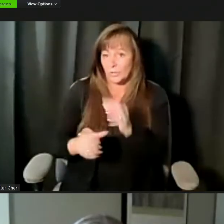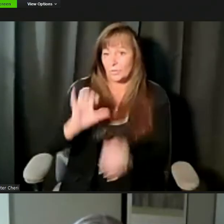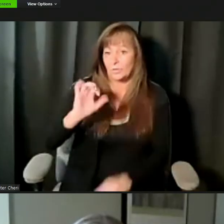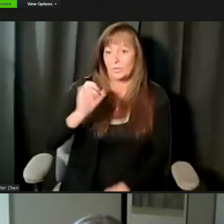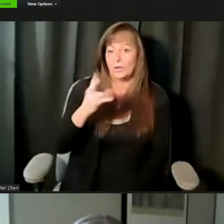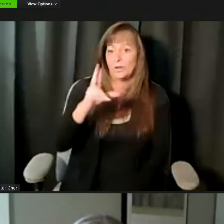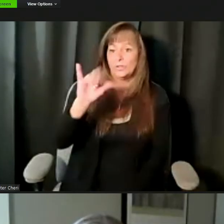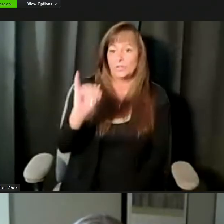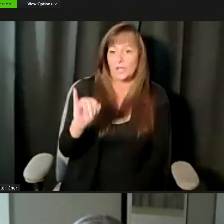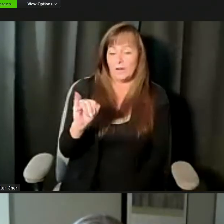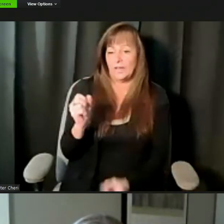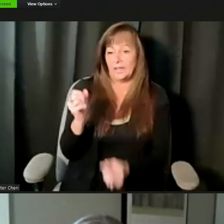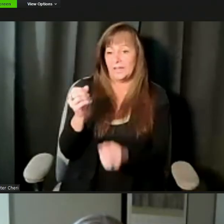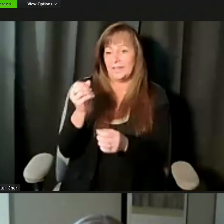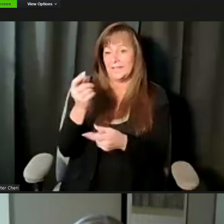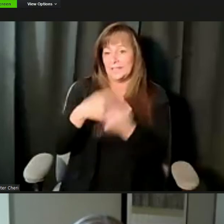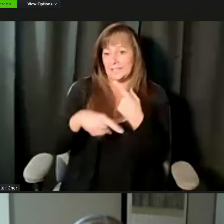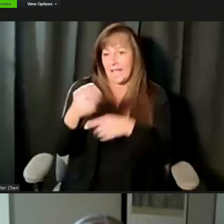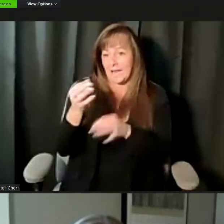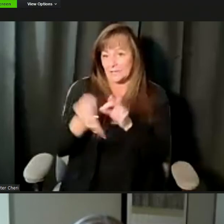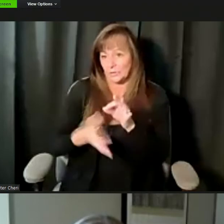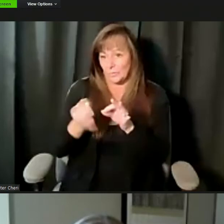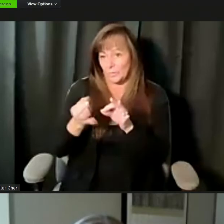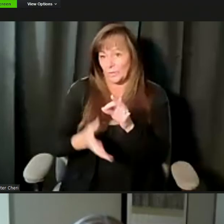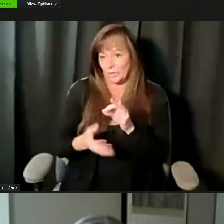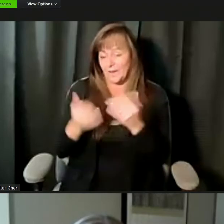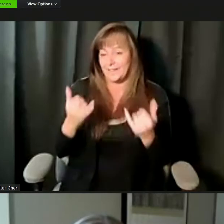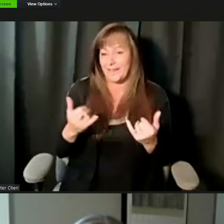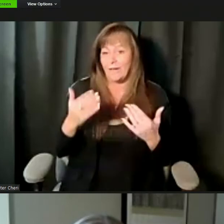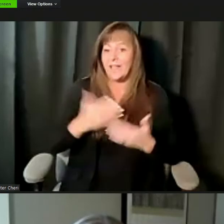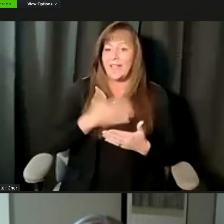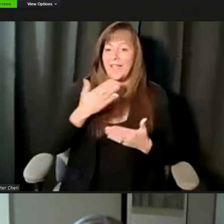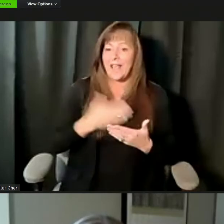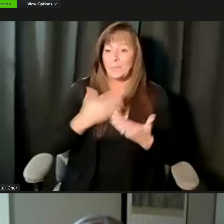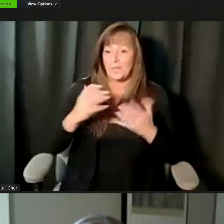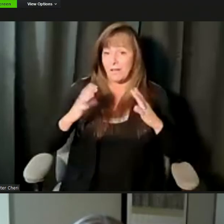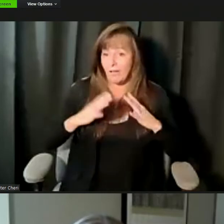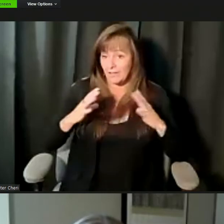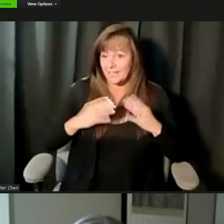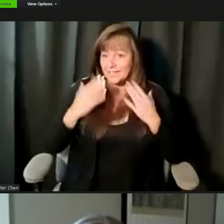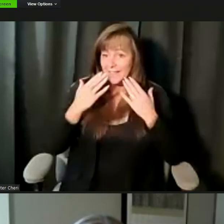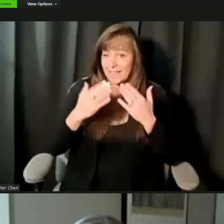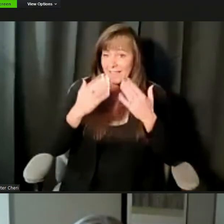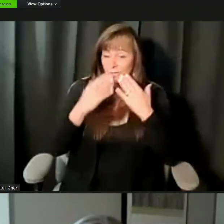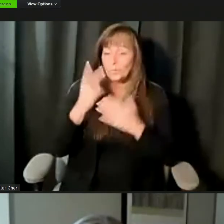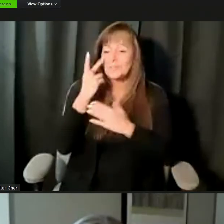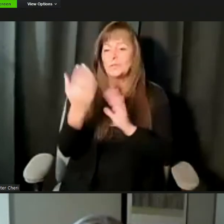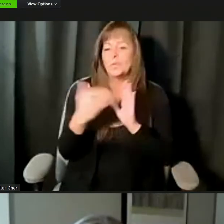will say happy holidays and thank you, and we'll see you soon.